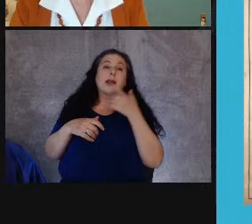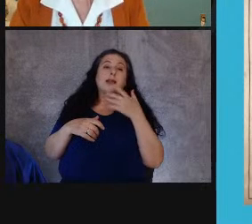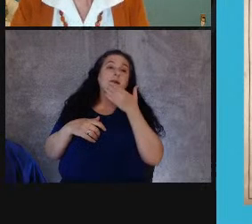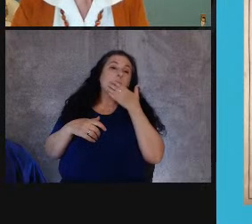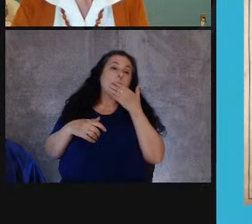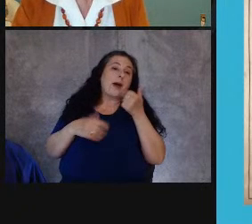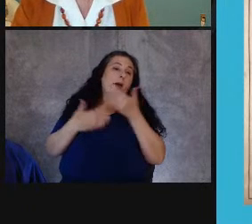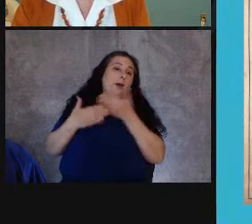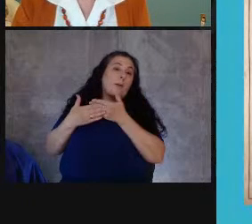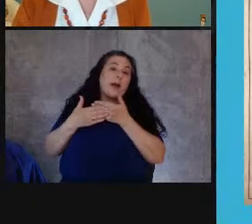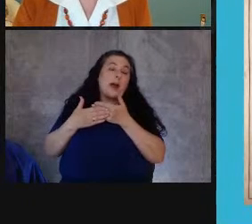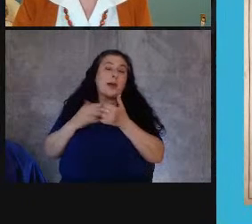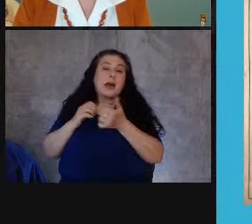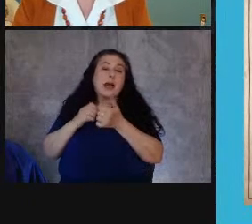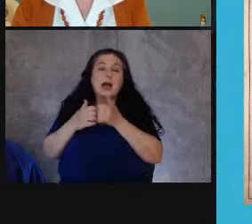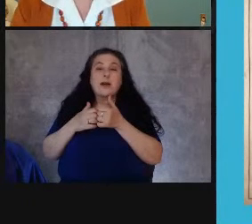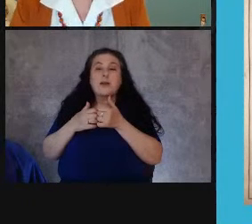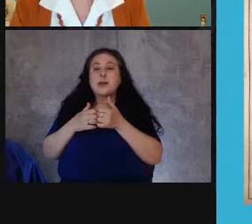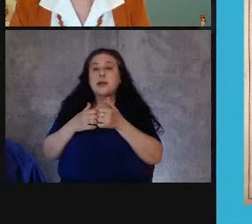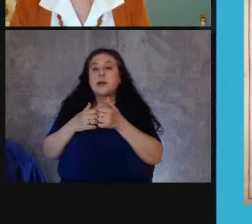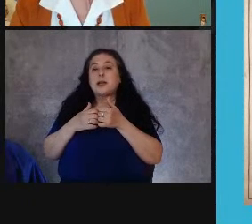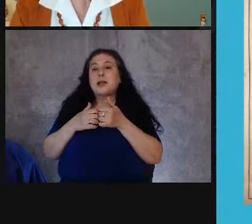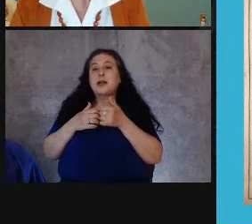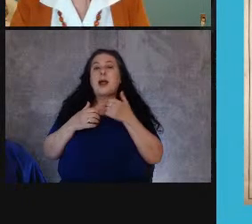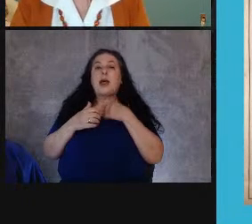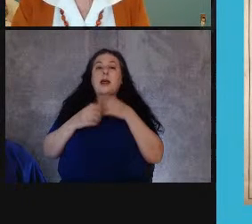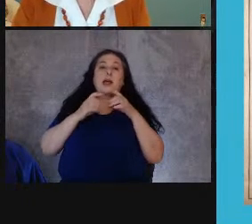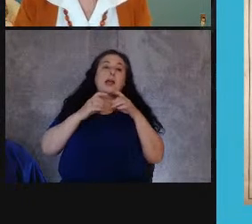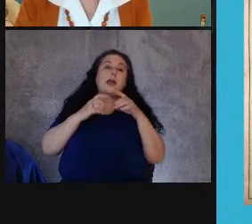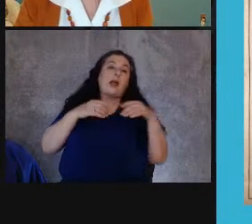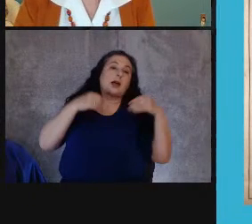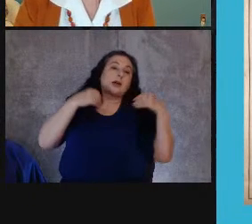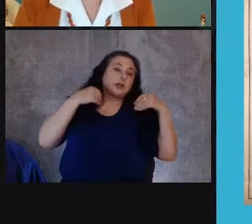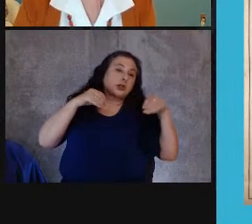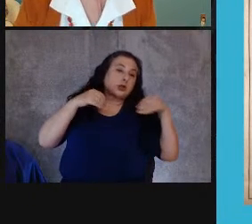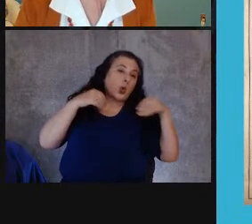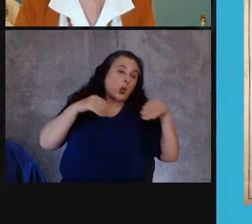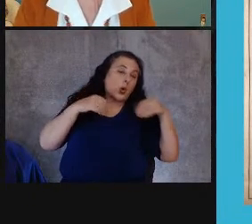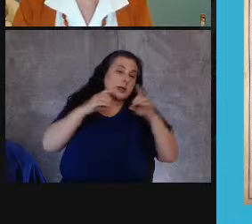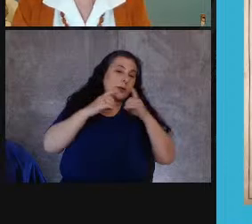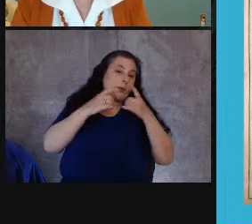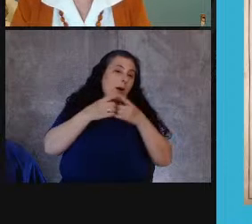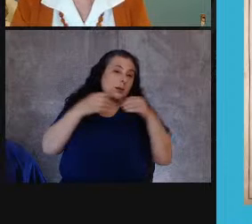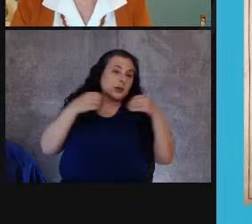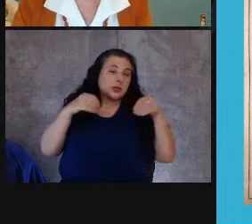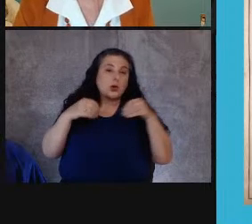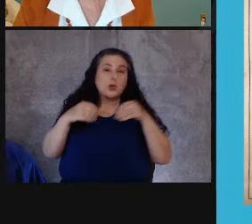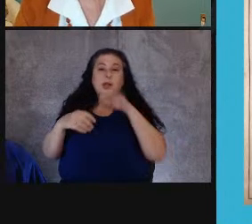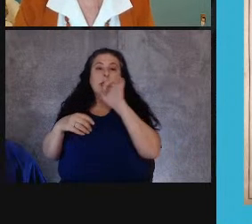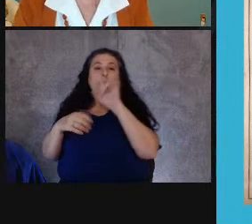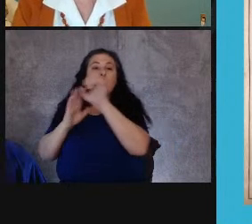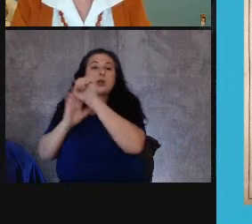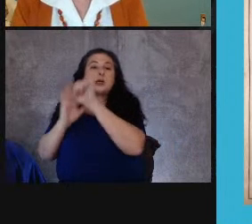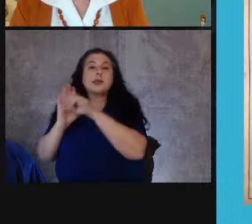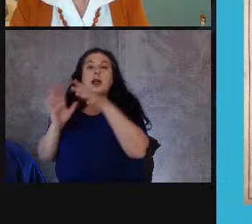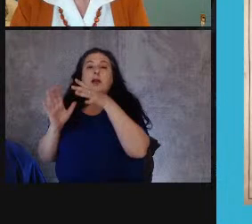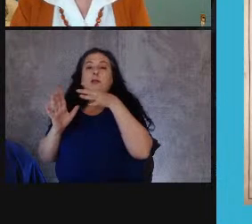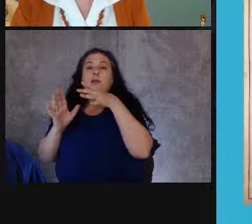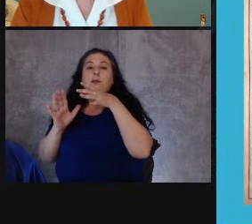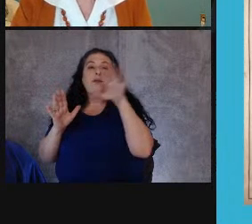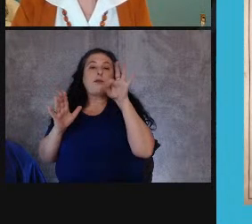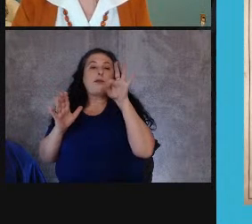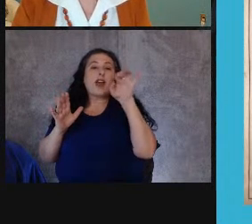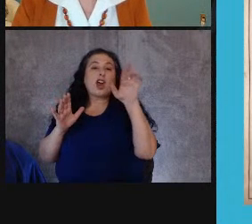baby contests. They were held at department stores. They were held, the Illinois State Fair had them, county fairs had